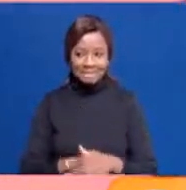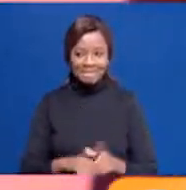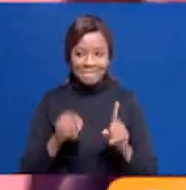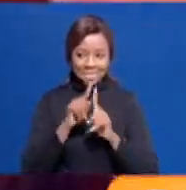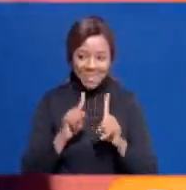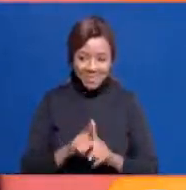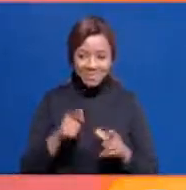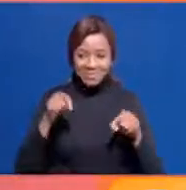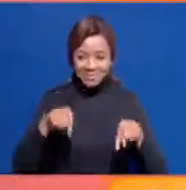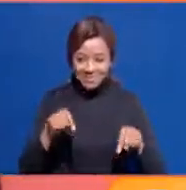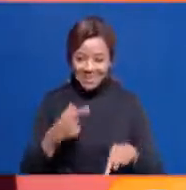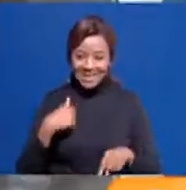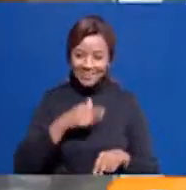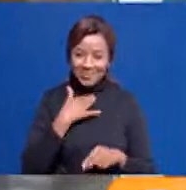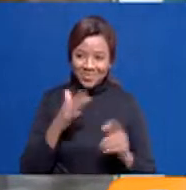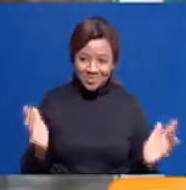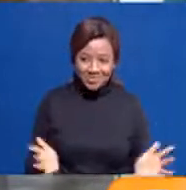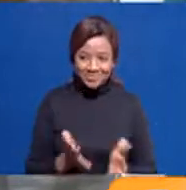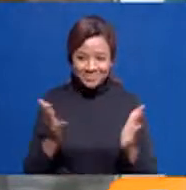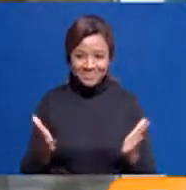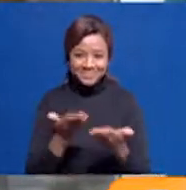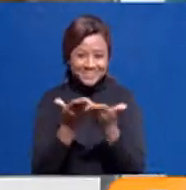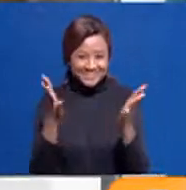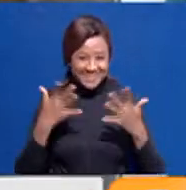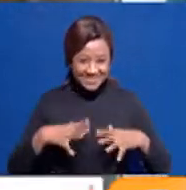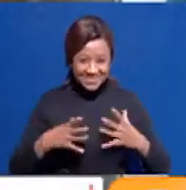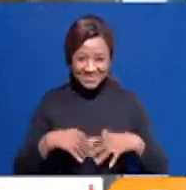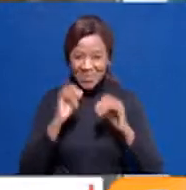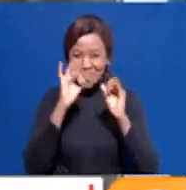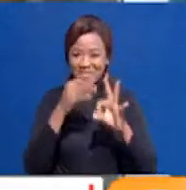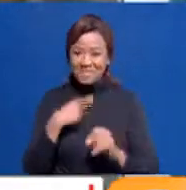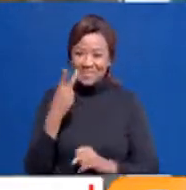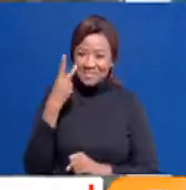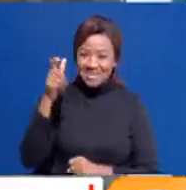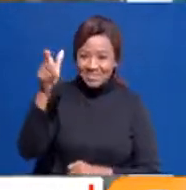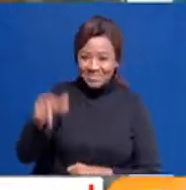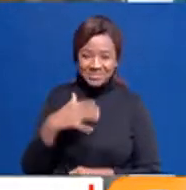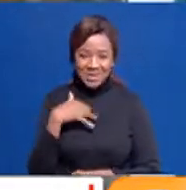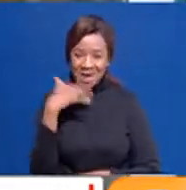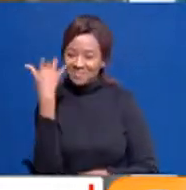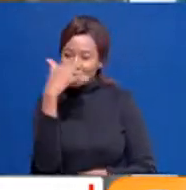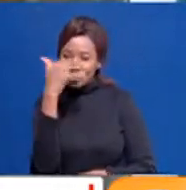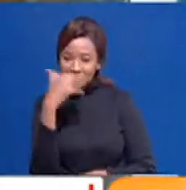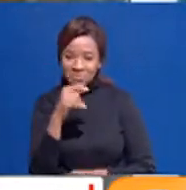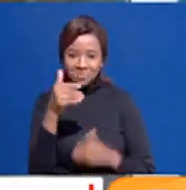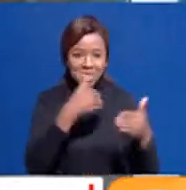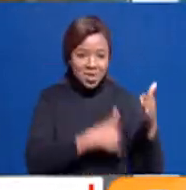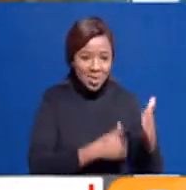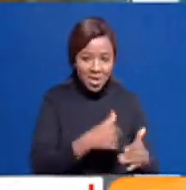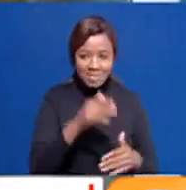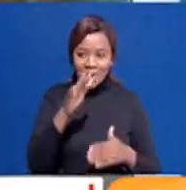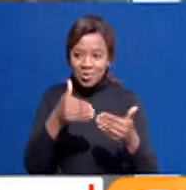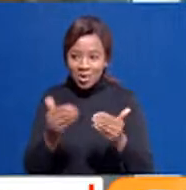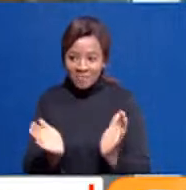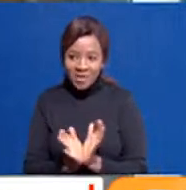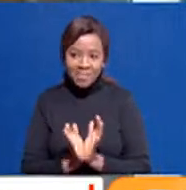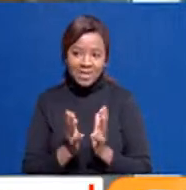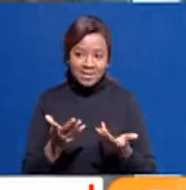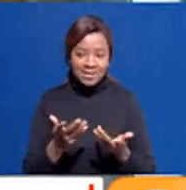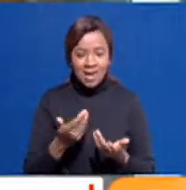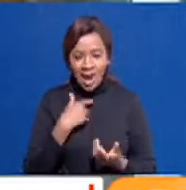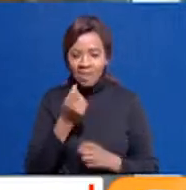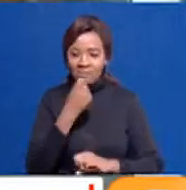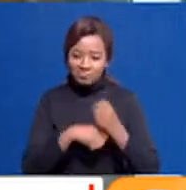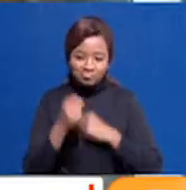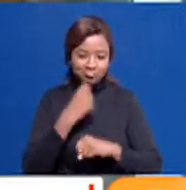the call is just to rally everybody. If you see somebody with autism in your neighborhood, in your family, then there's so much you can